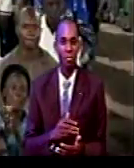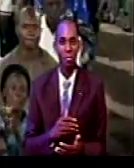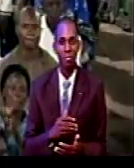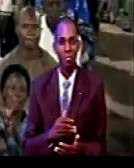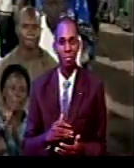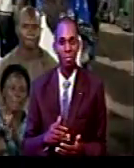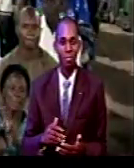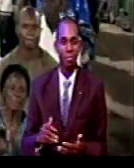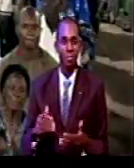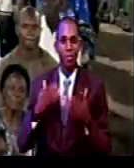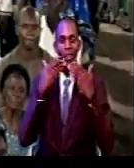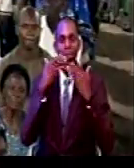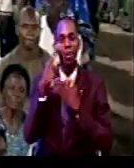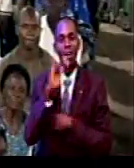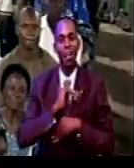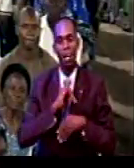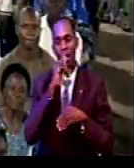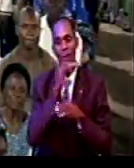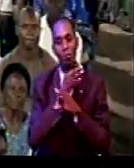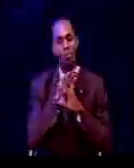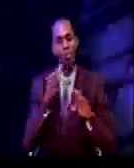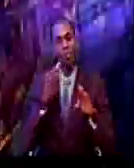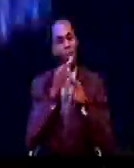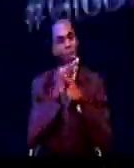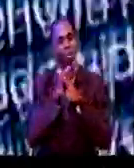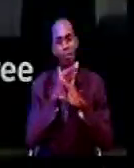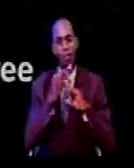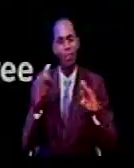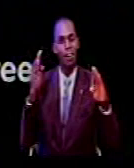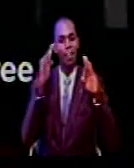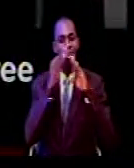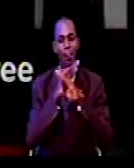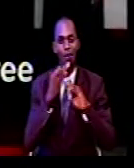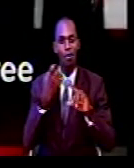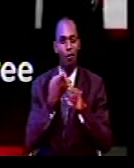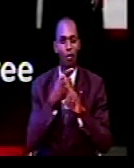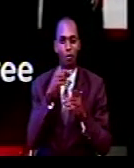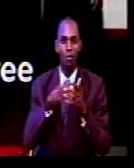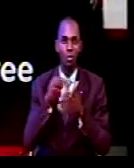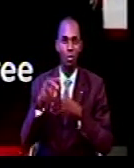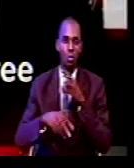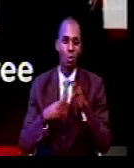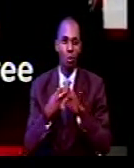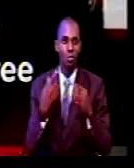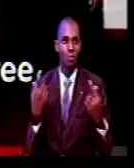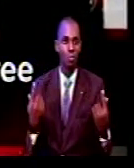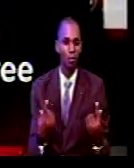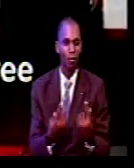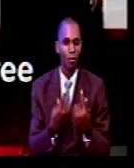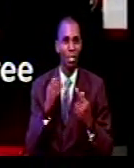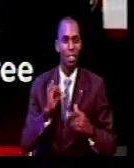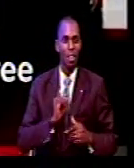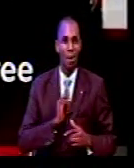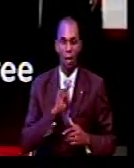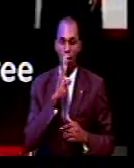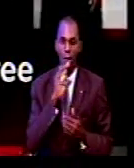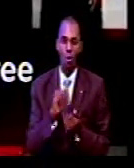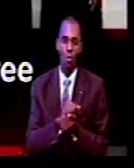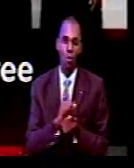Oh God, I am free, free, free from this world of sin,